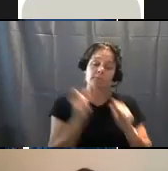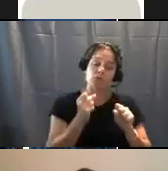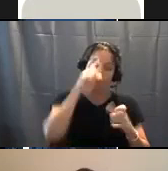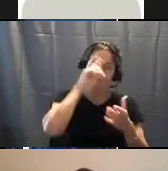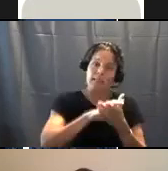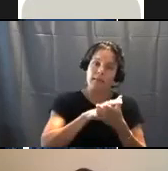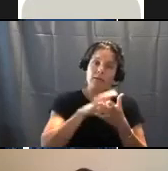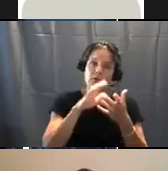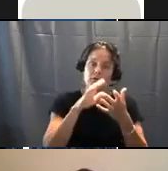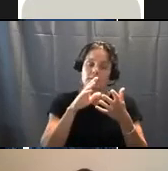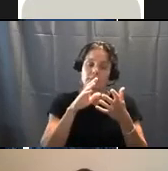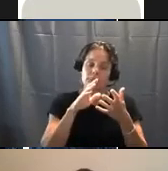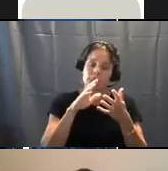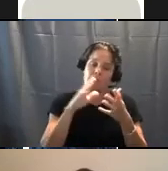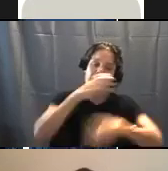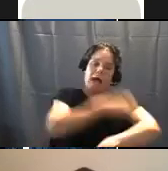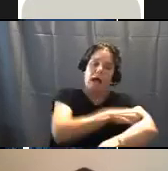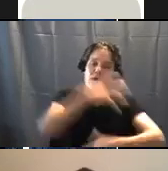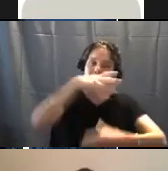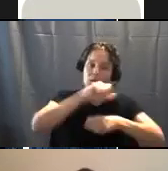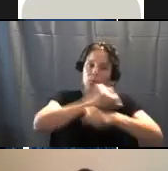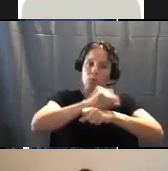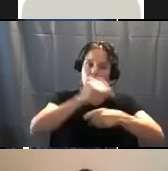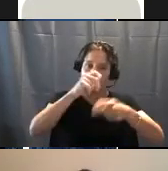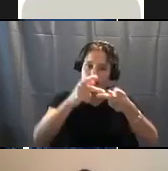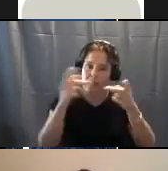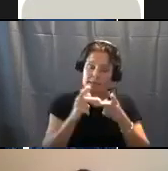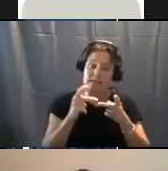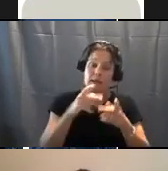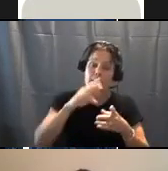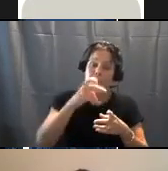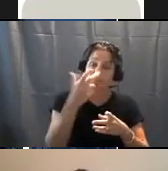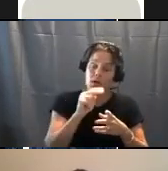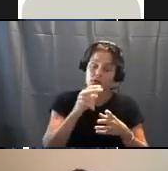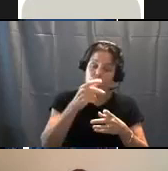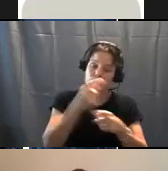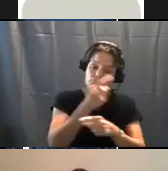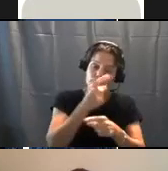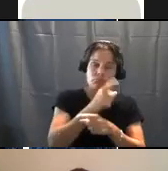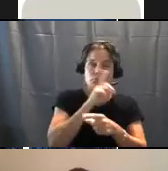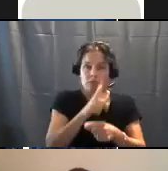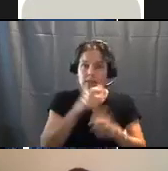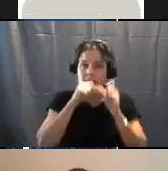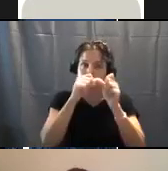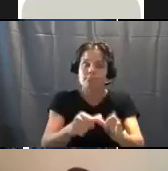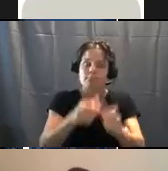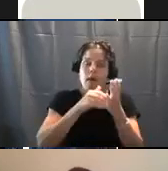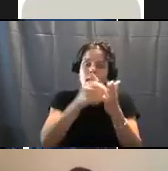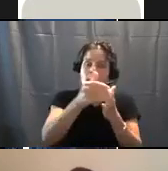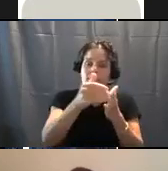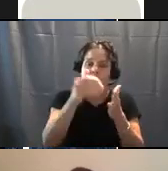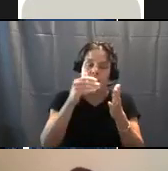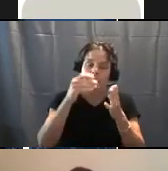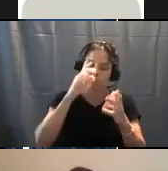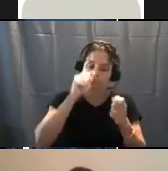workplace, Martin regularly develops internal recovery wellness campaigns to assist employees with effective mental health